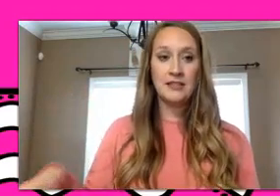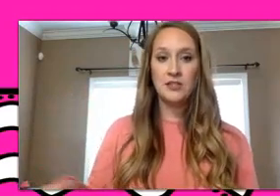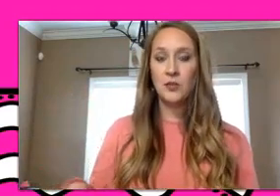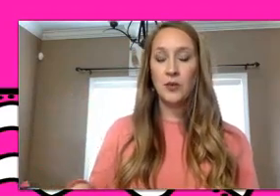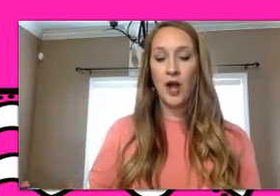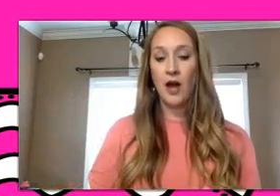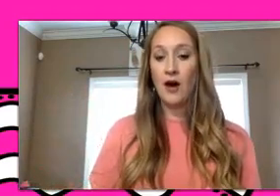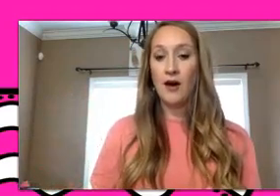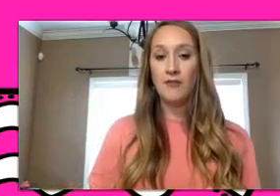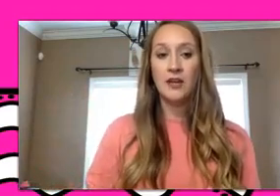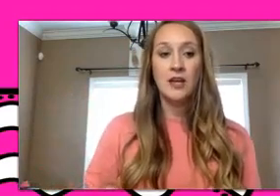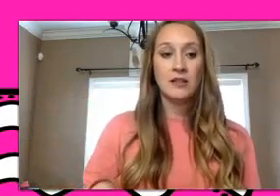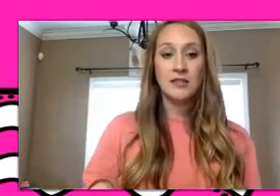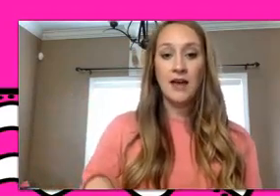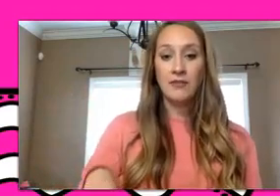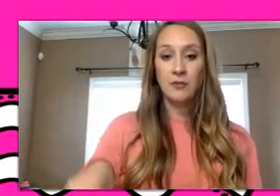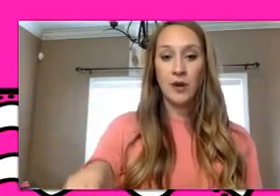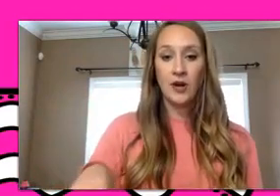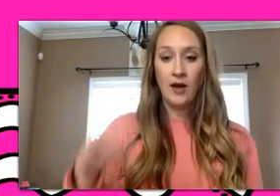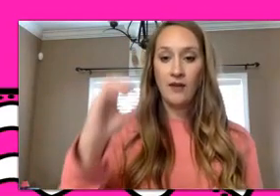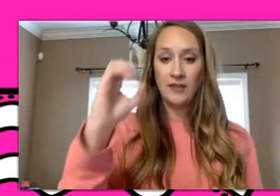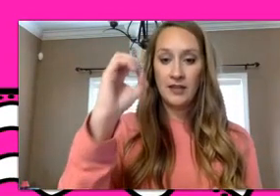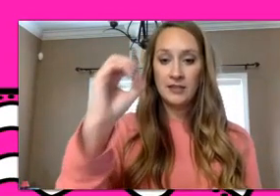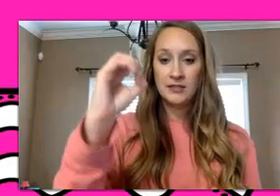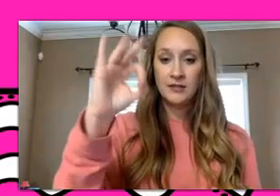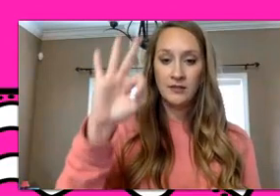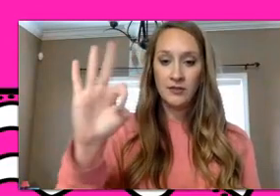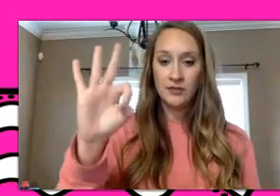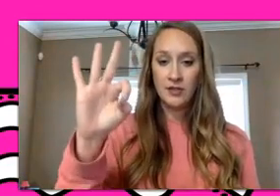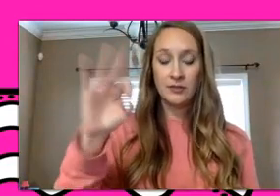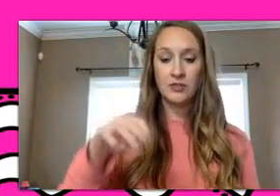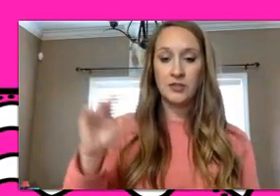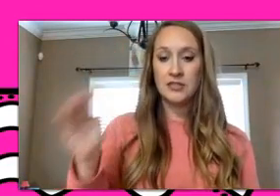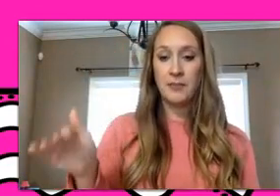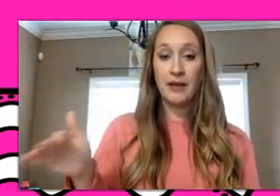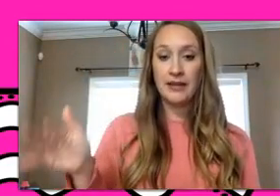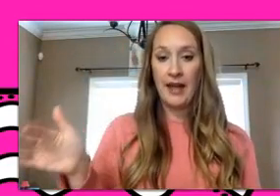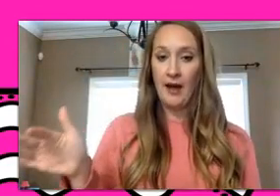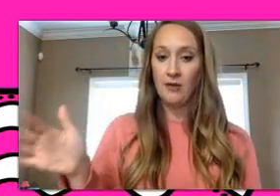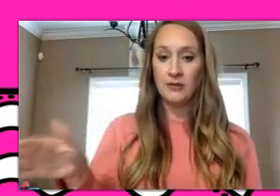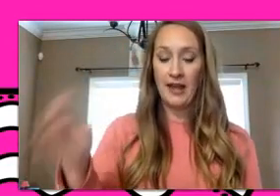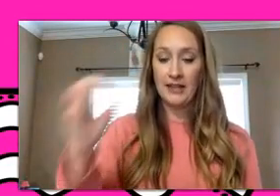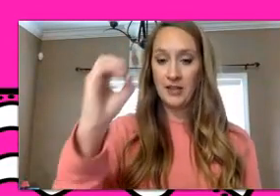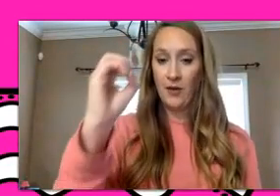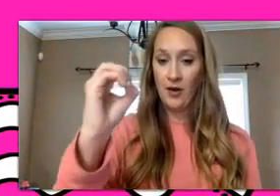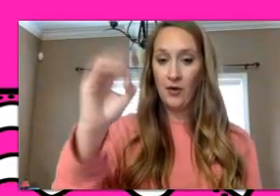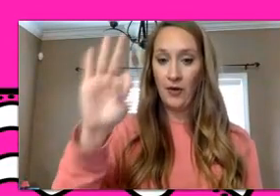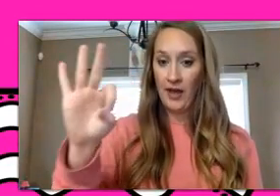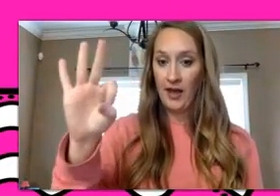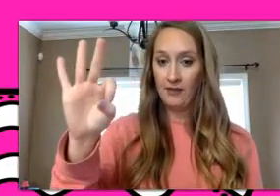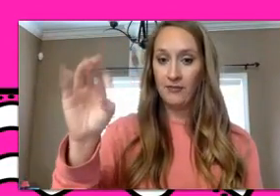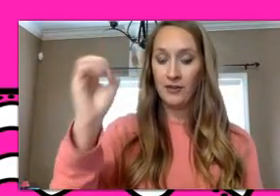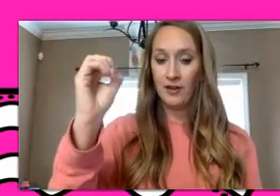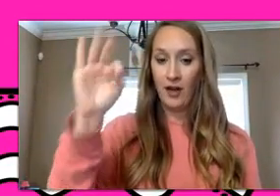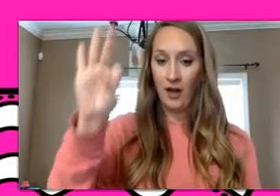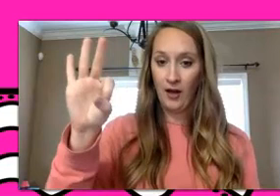And this is the word of. The sign for the word of is, so we're just going to spell it out. Okay, so